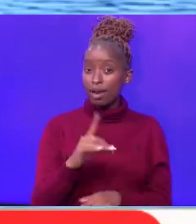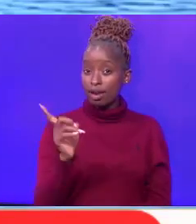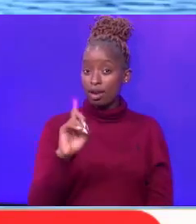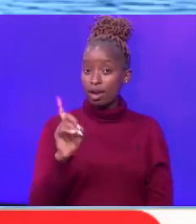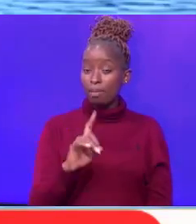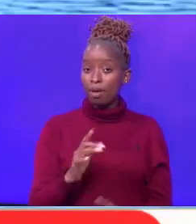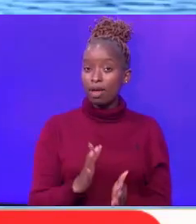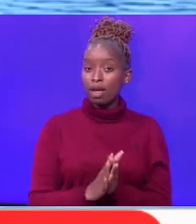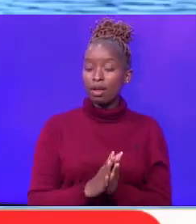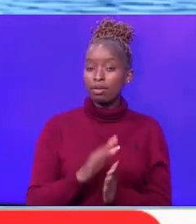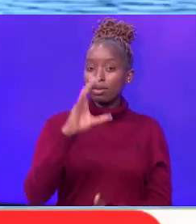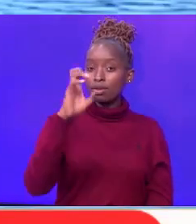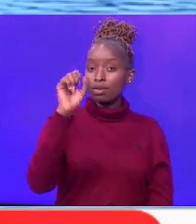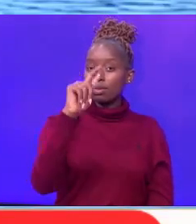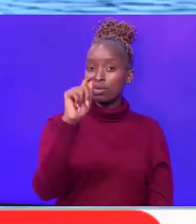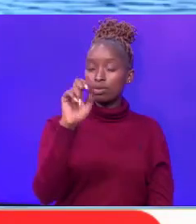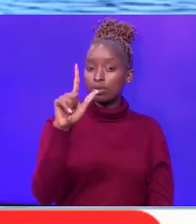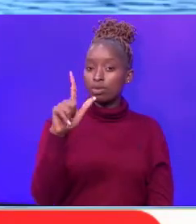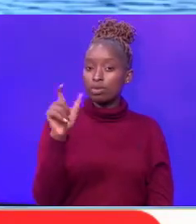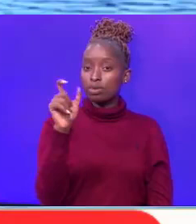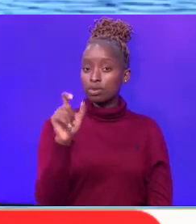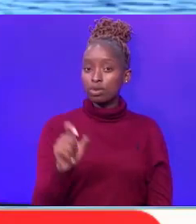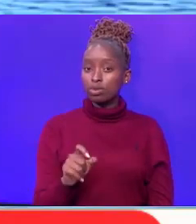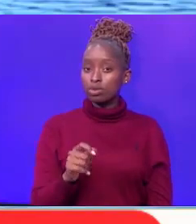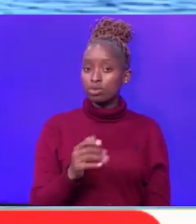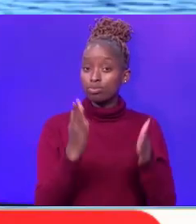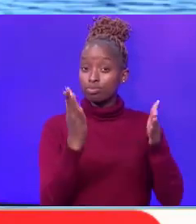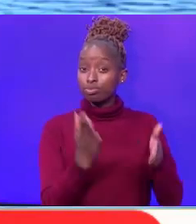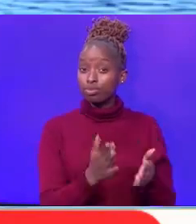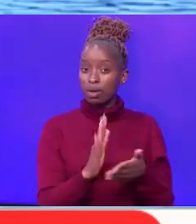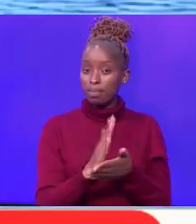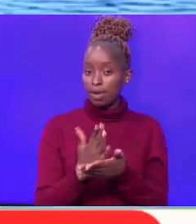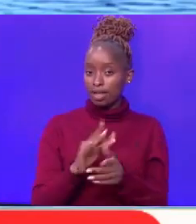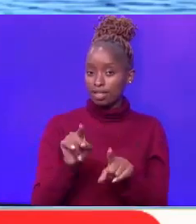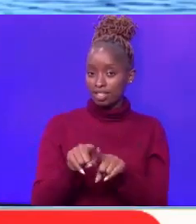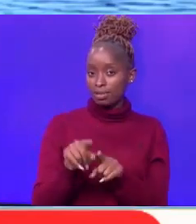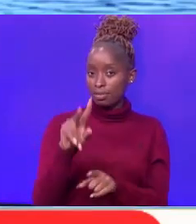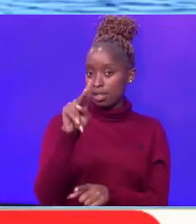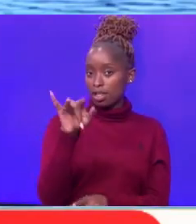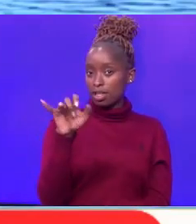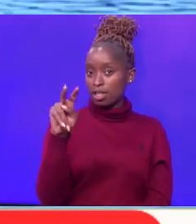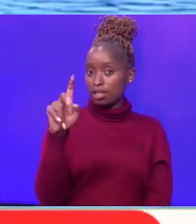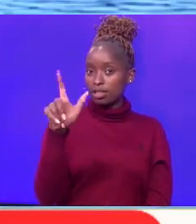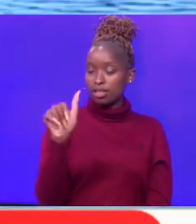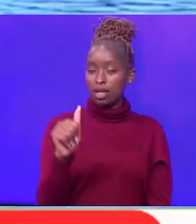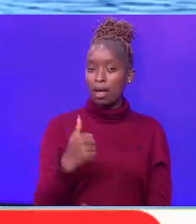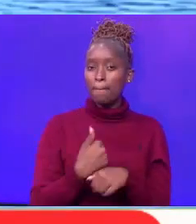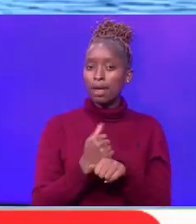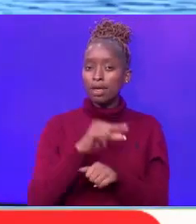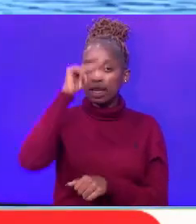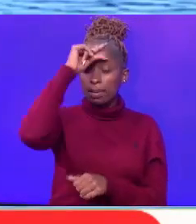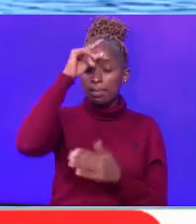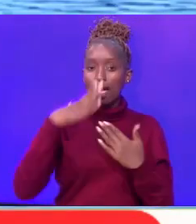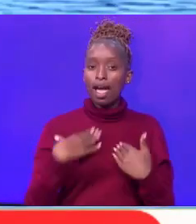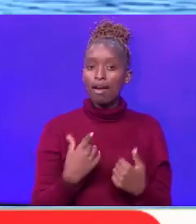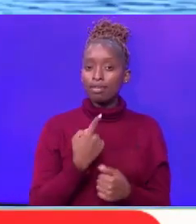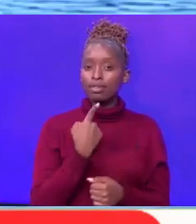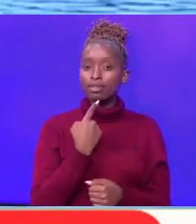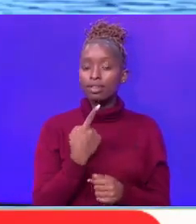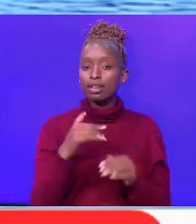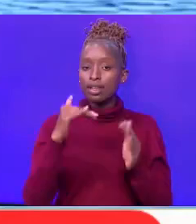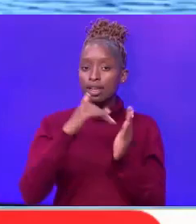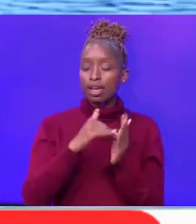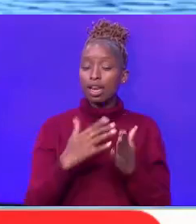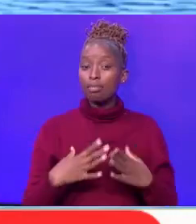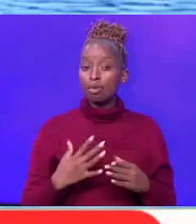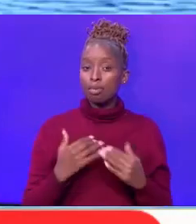coastal region, Rift Valley, Central, and parts of Nyanza. This leading to the government echoing the urgency for people residing in